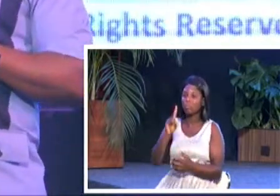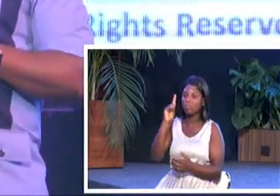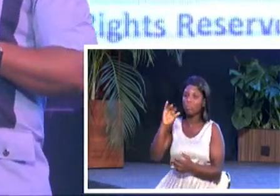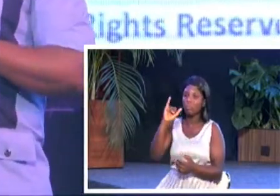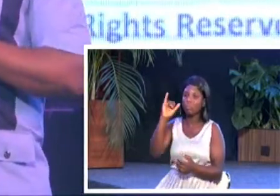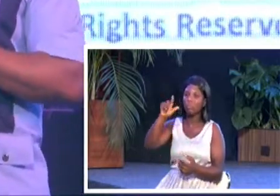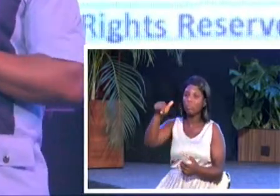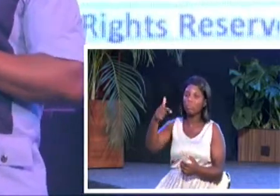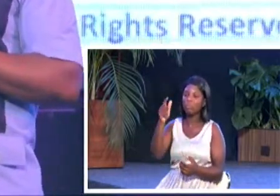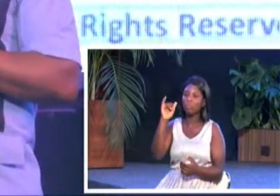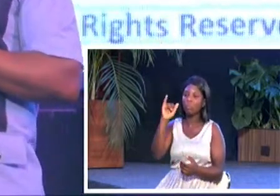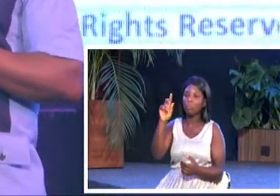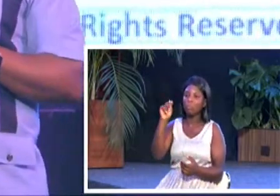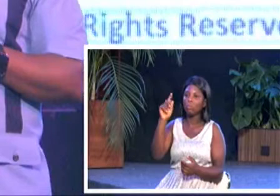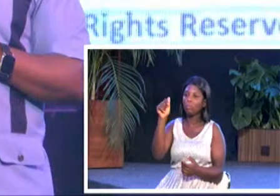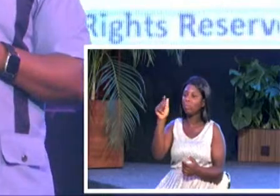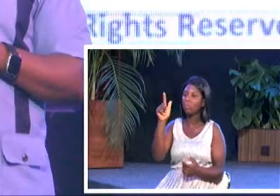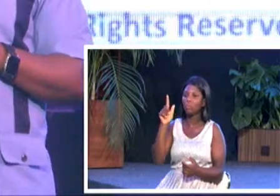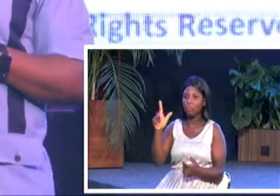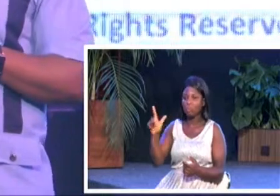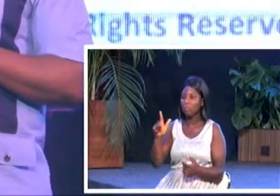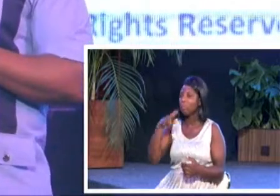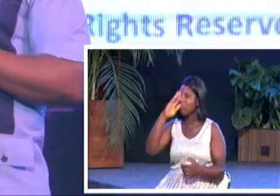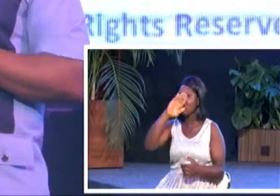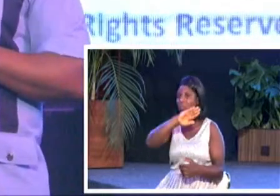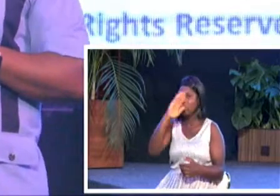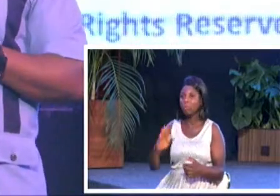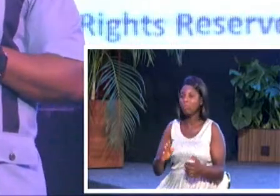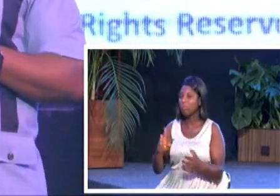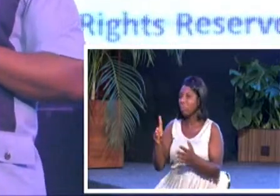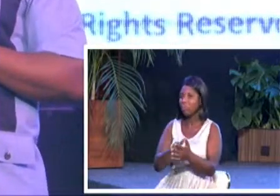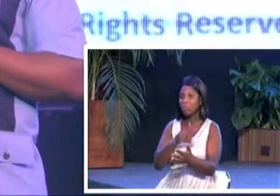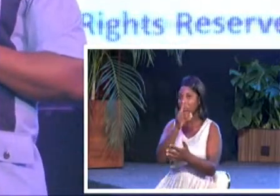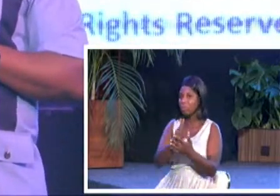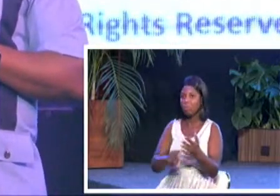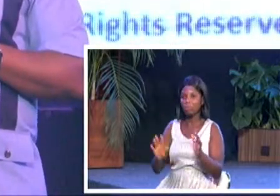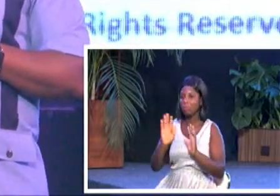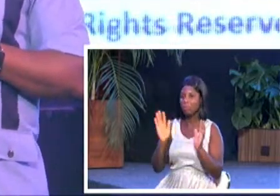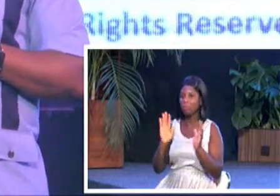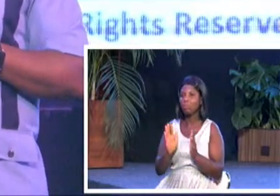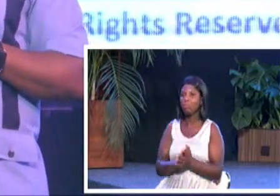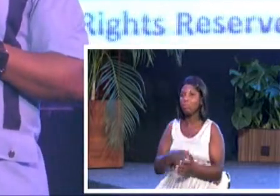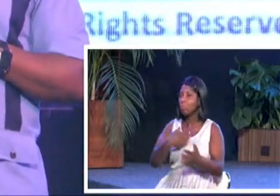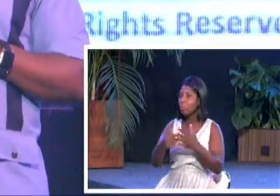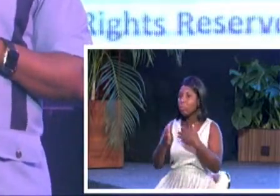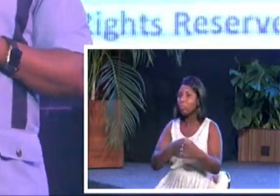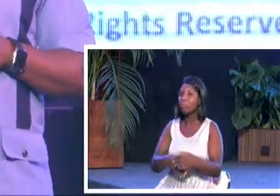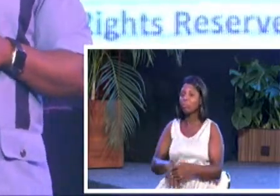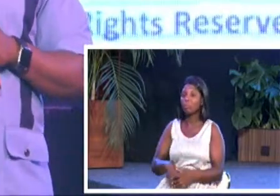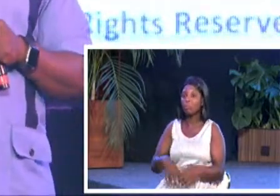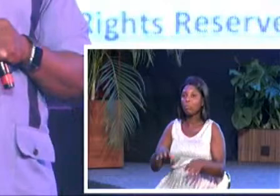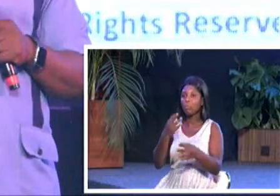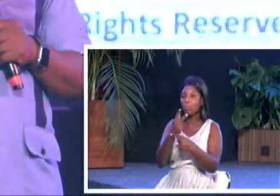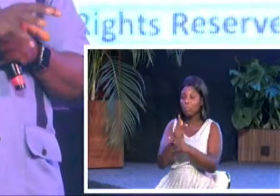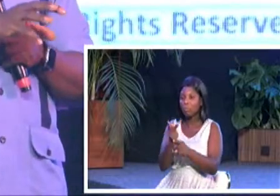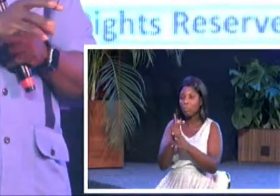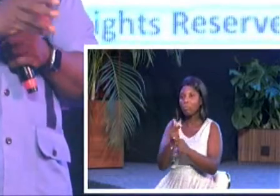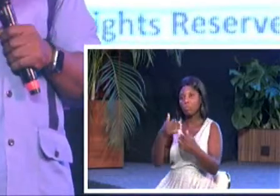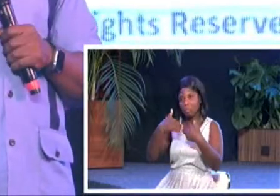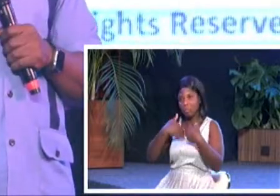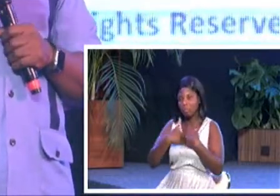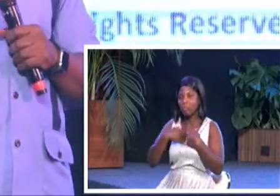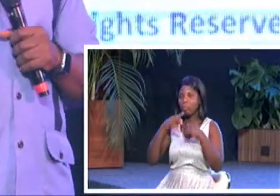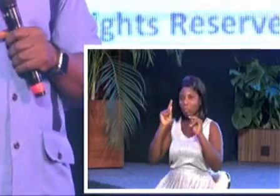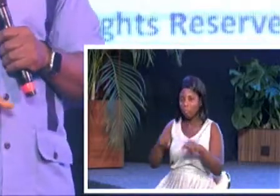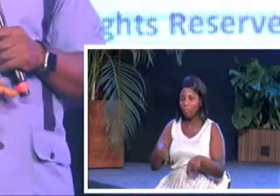hitherto, the influencers that we know on social media where people could speak English. Now, there are a lot of influencers on social media,